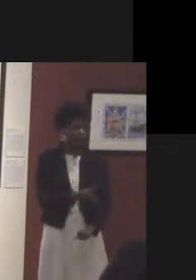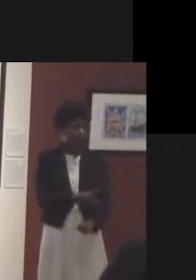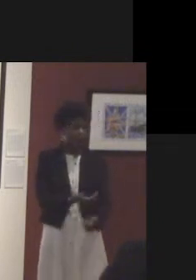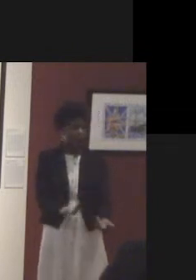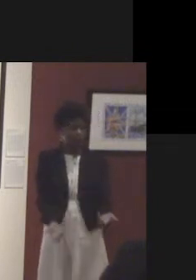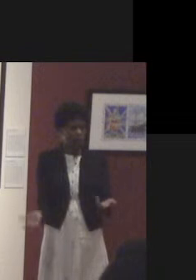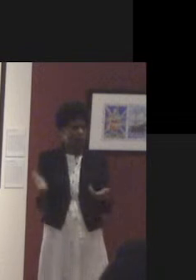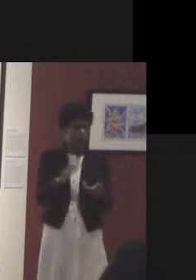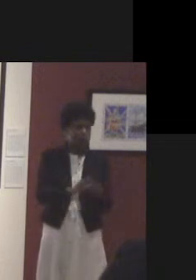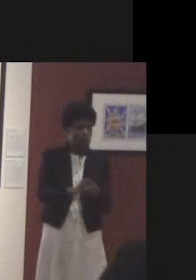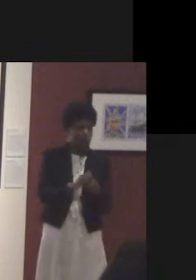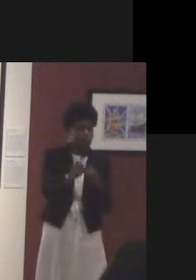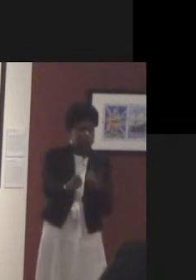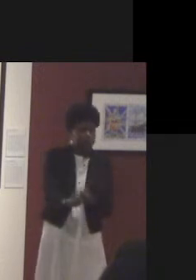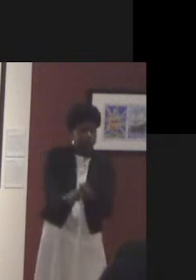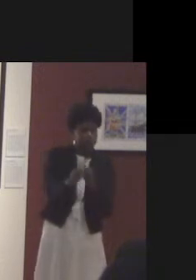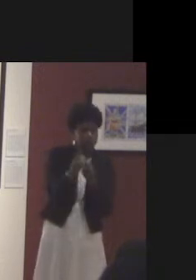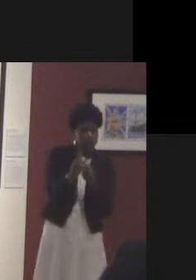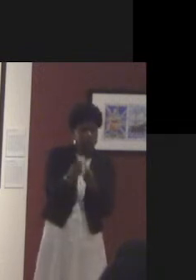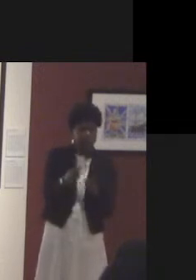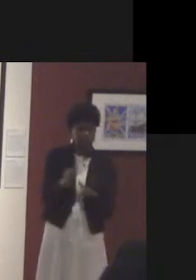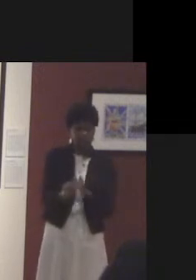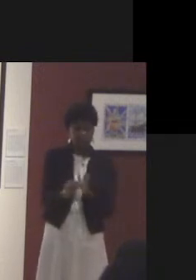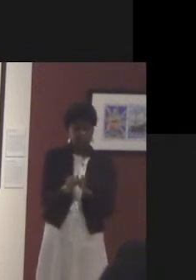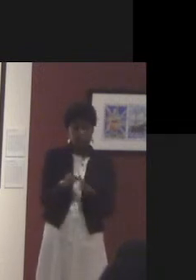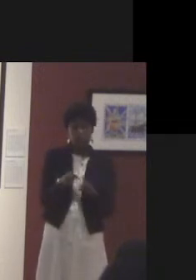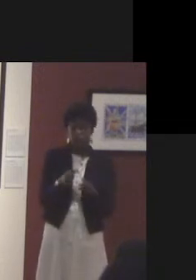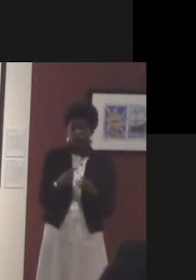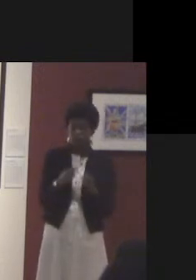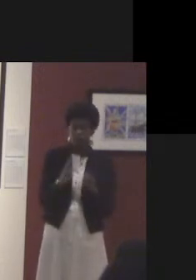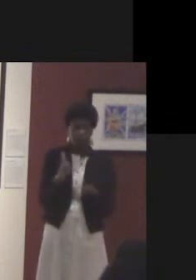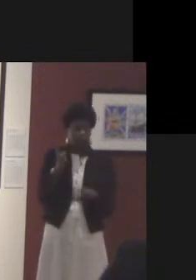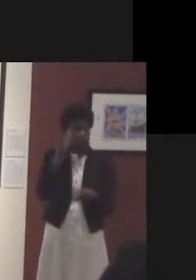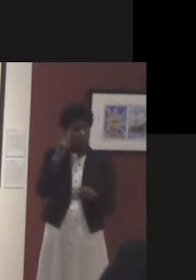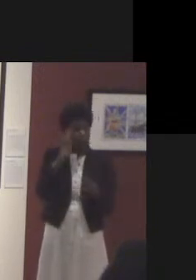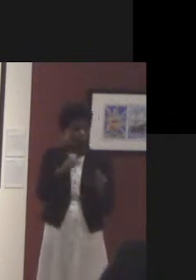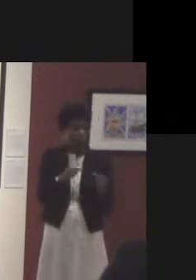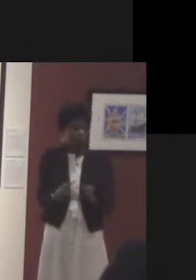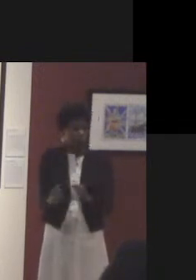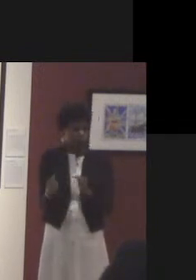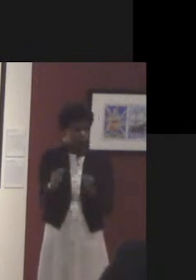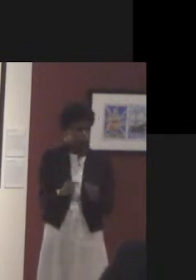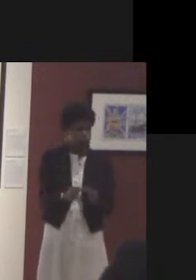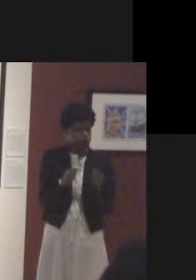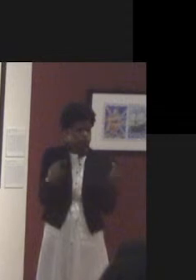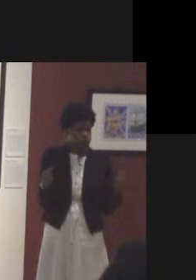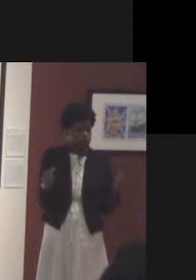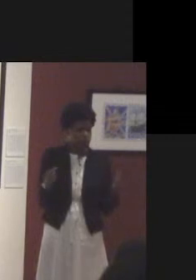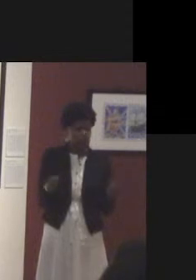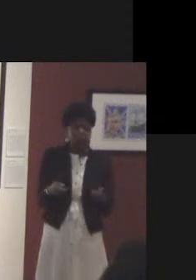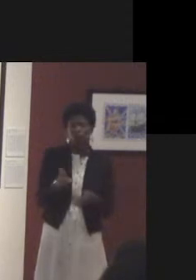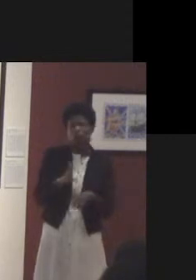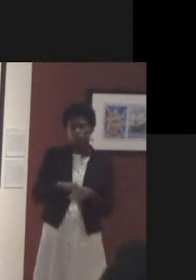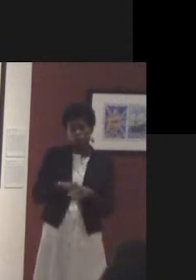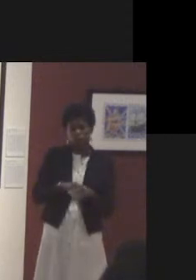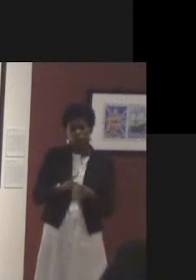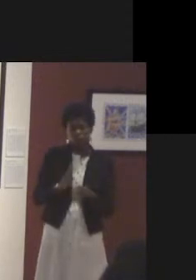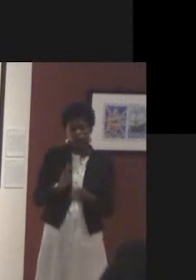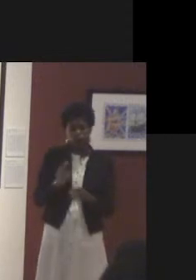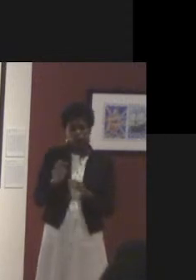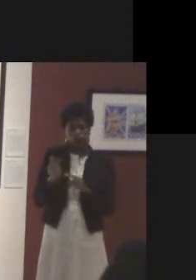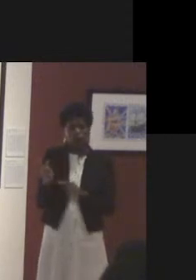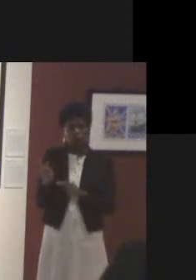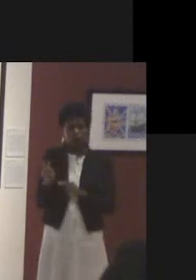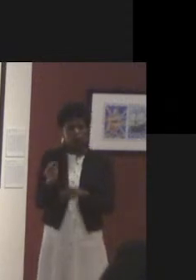mutual understanding in a time of deep political divides. And of course, we have to consider these works